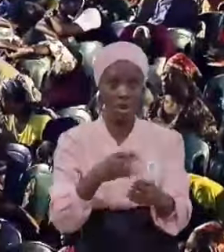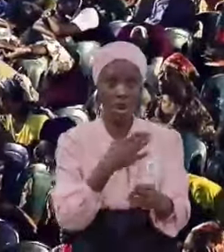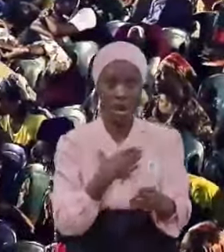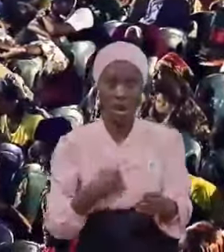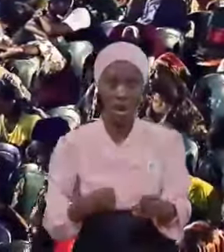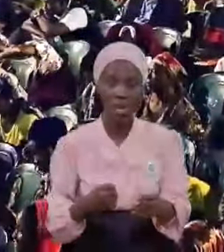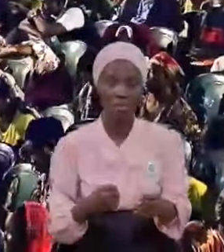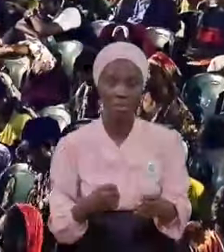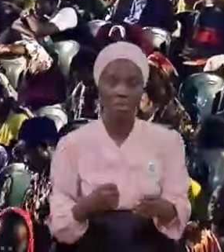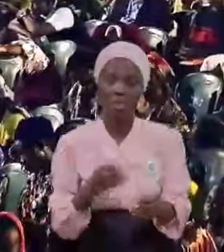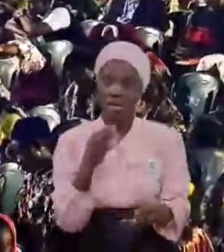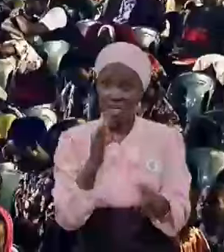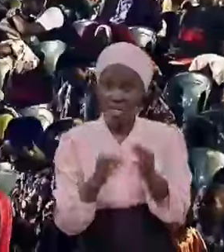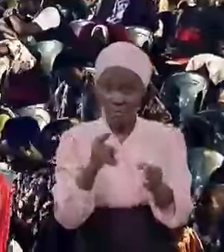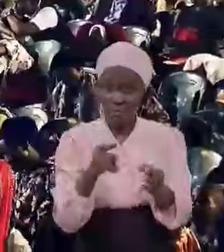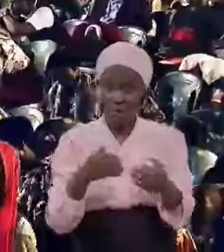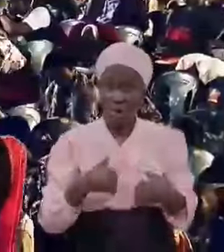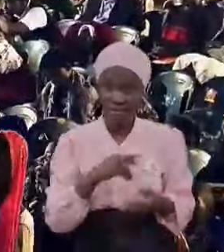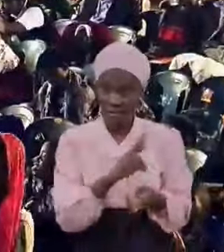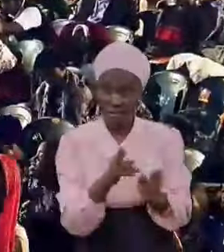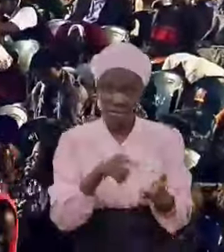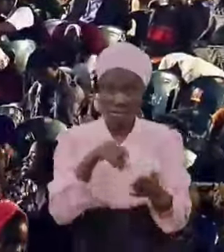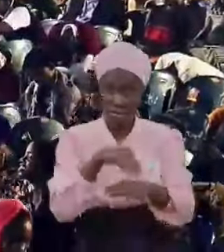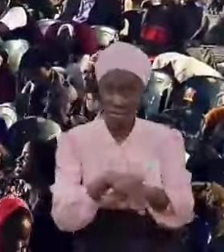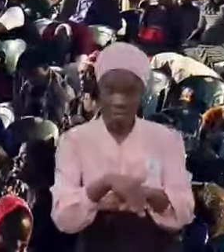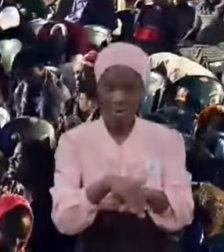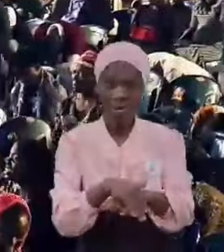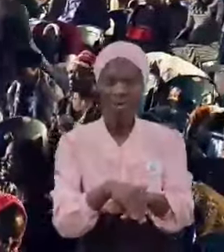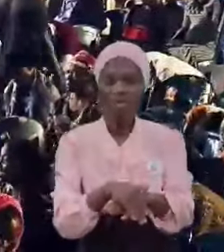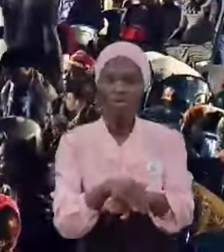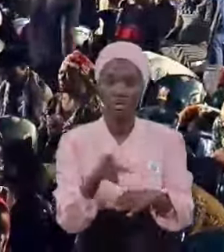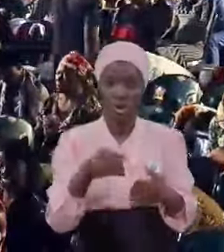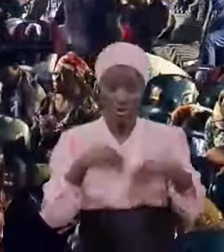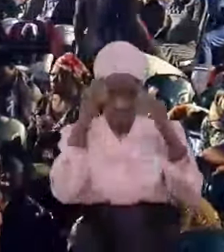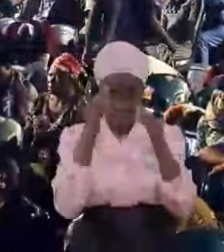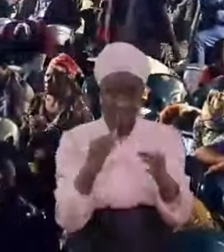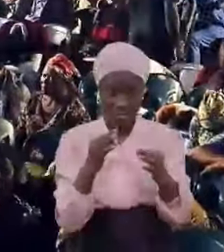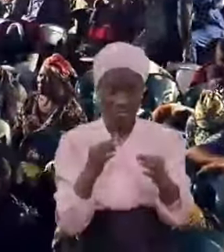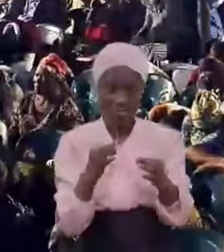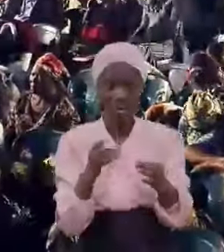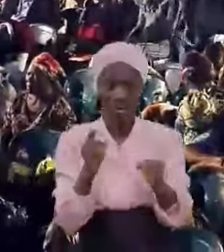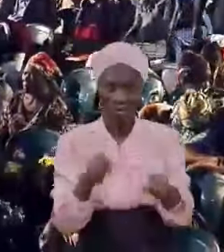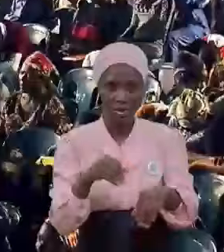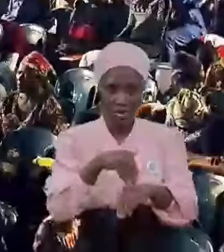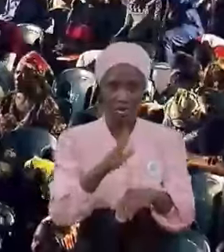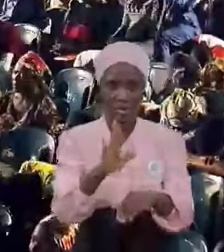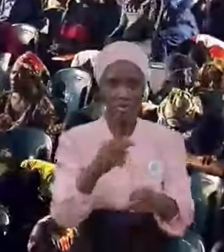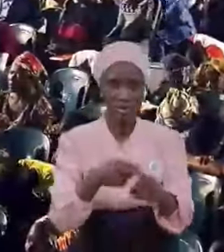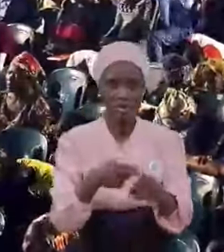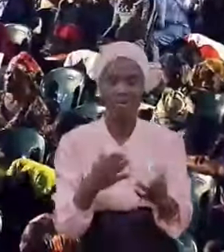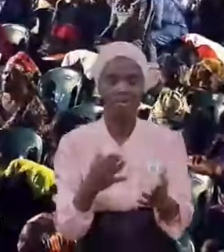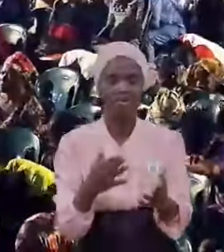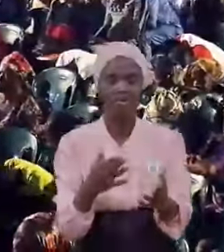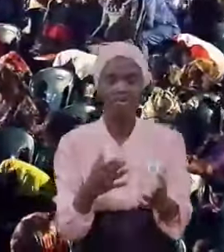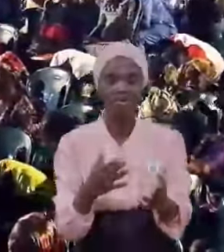this number that I'm going to call to you. Send SMS or WhatsApp